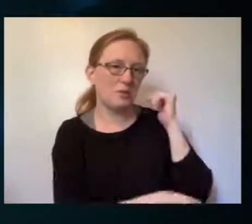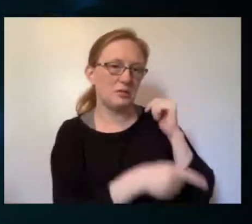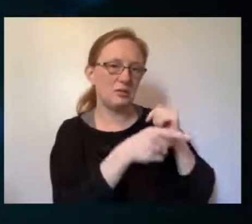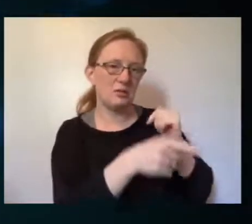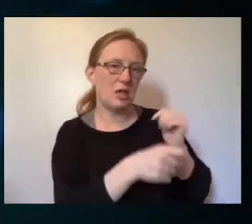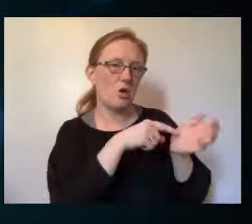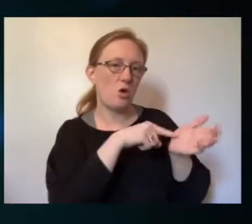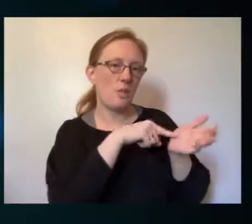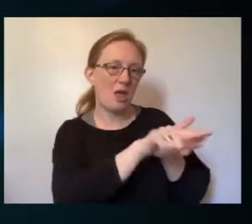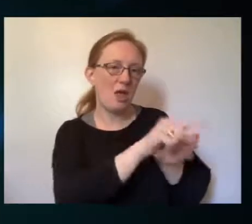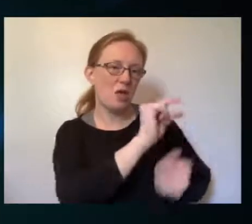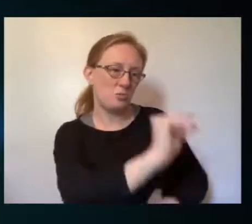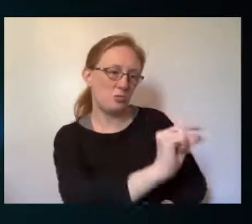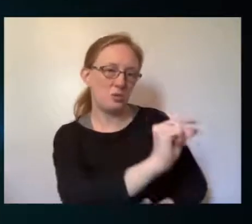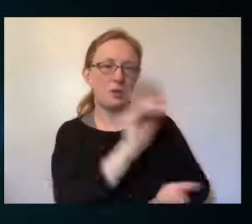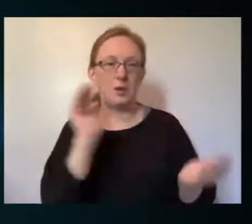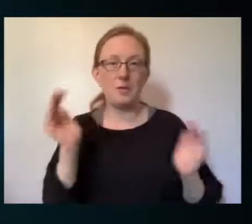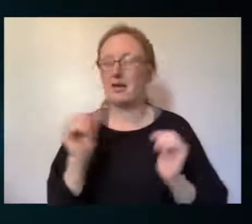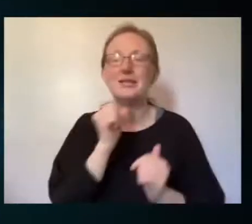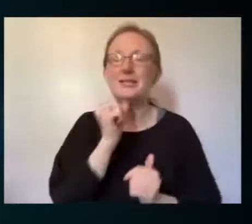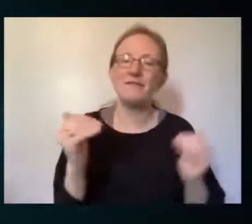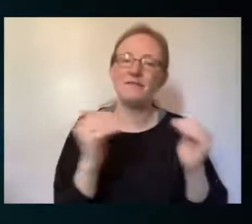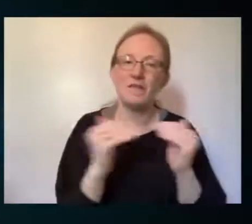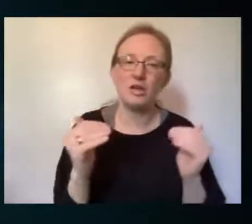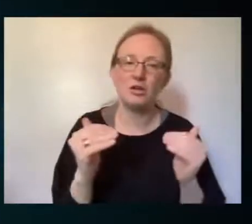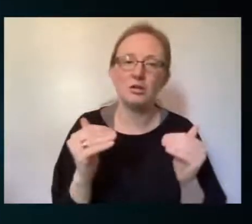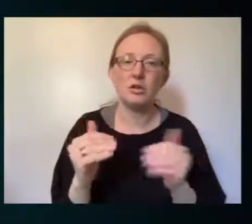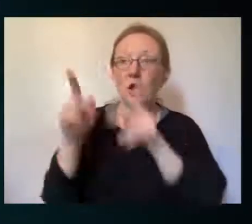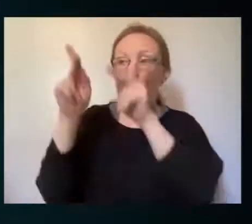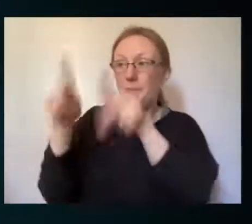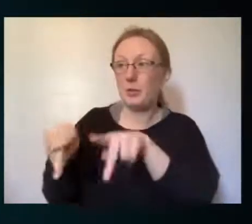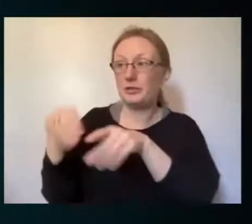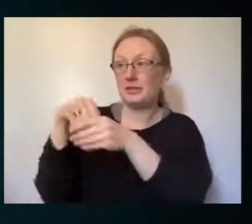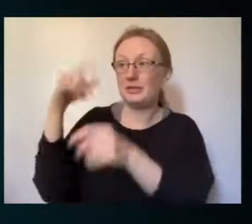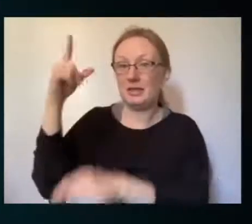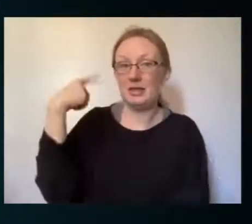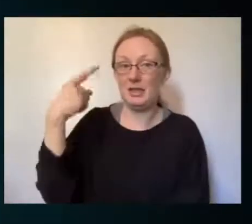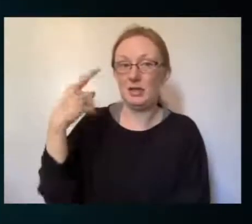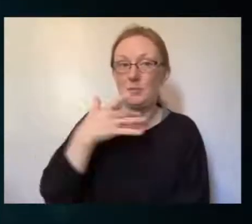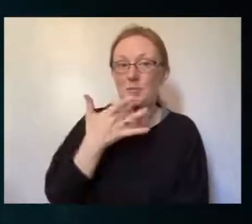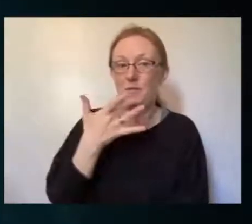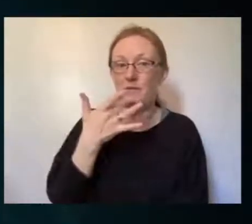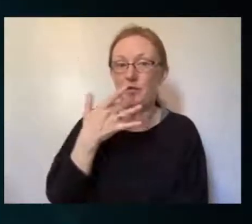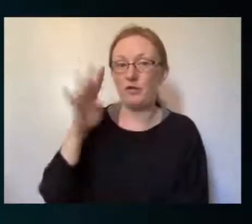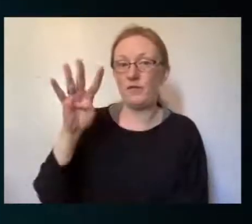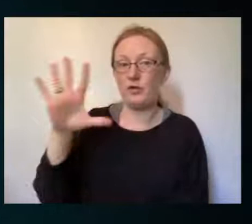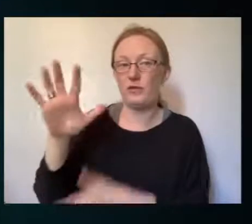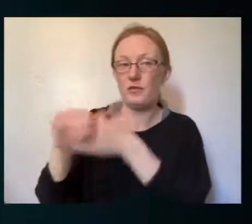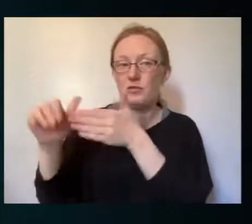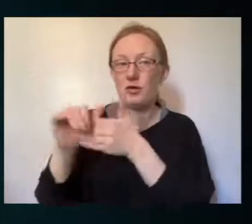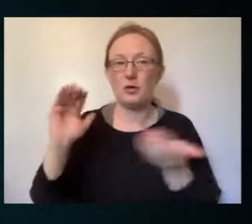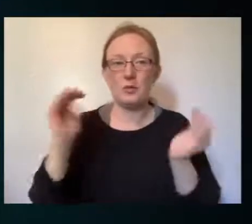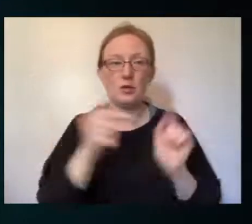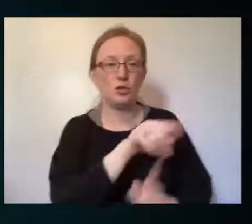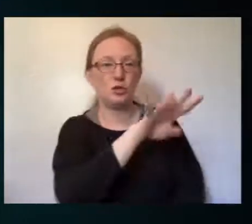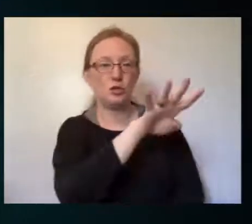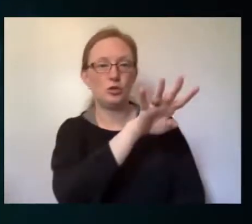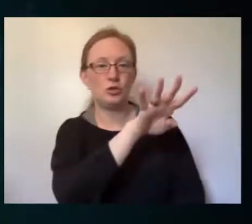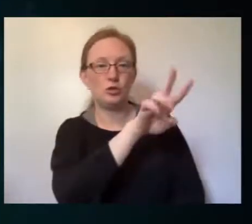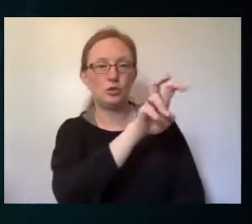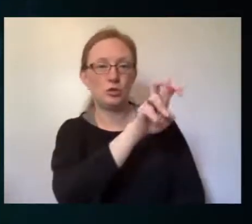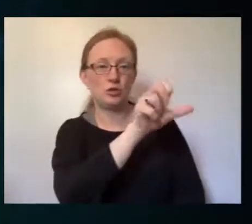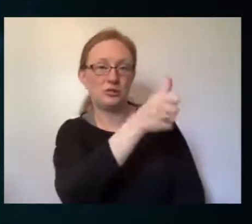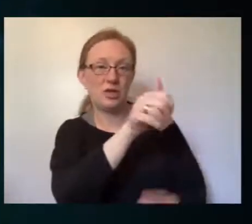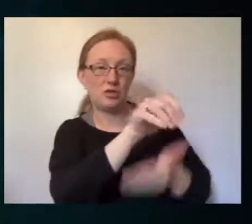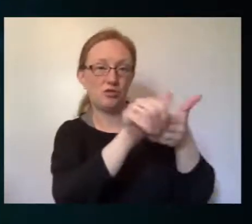complete representation. It can be an individual in London who'd prefer to pay $45 as opposed to $210, for